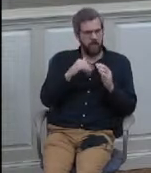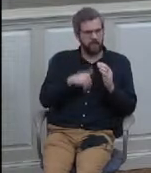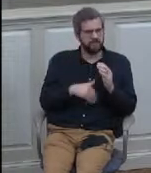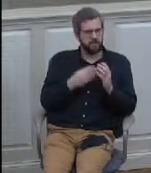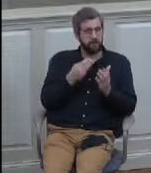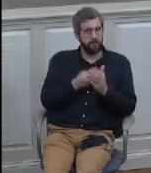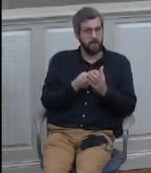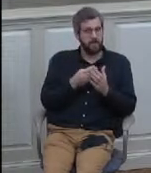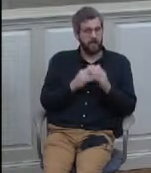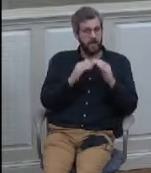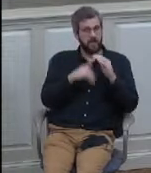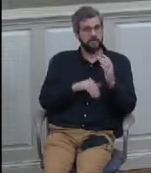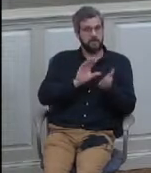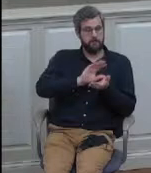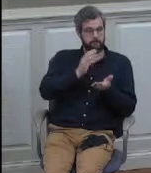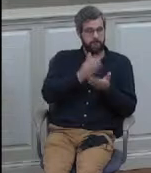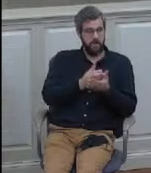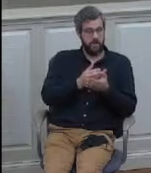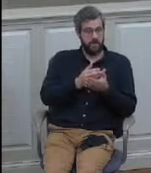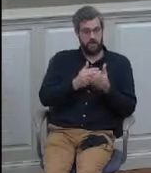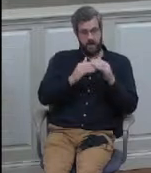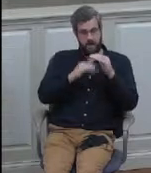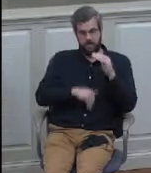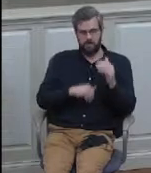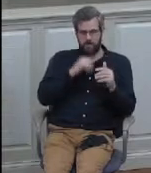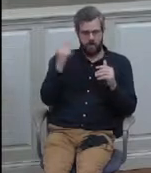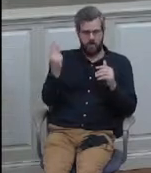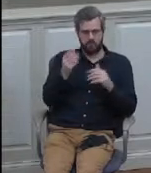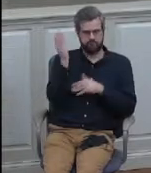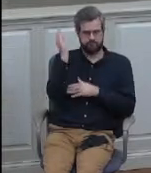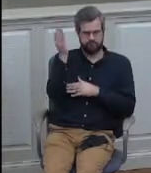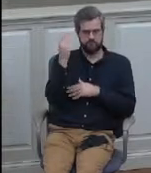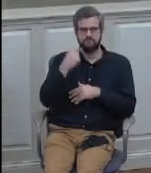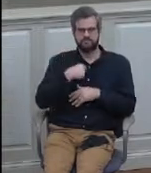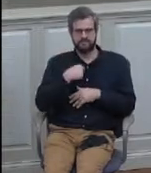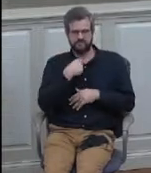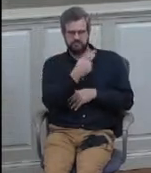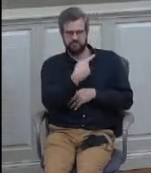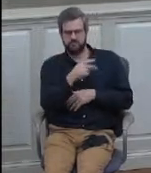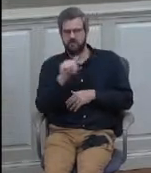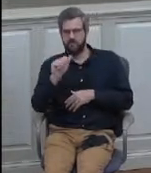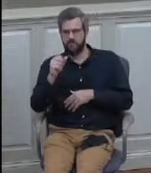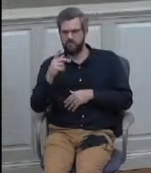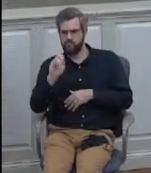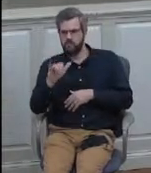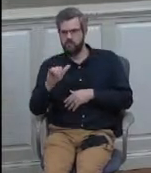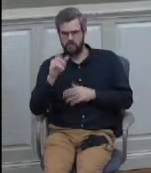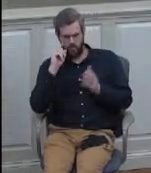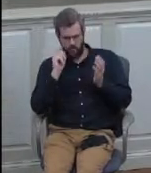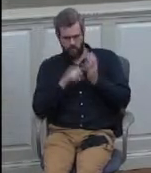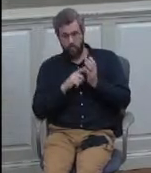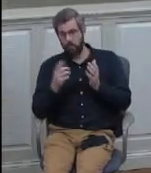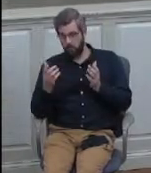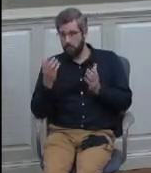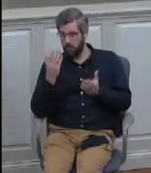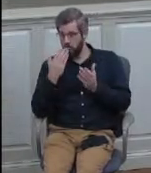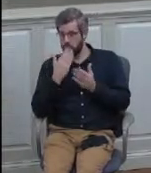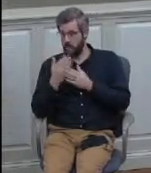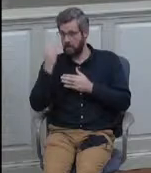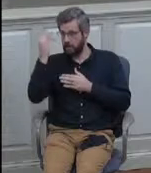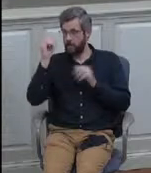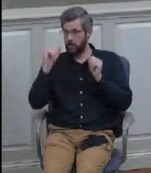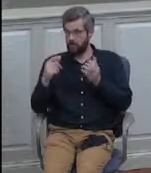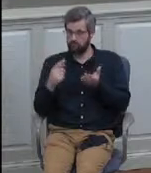dollar amount that they didn't come and present or... Ashley and I noticed that, and certainly that's a good pickup and certainly something we can